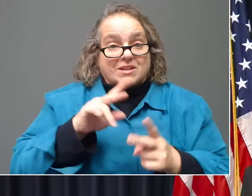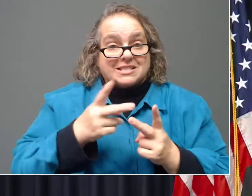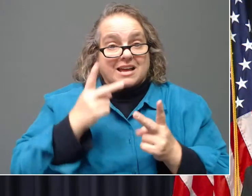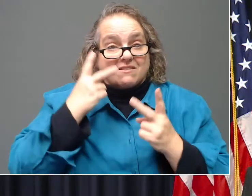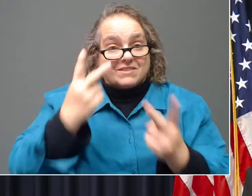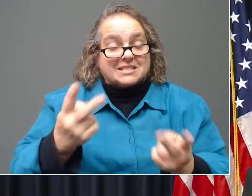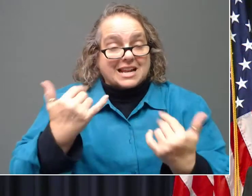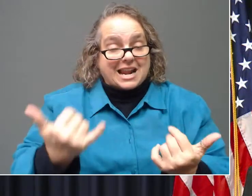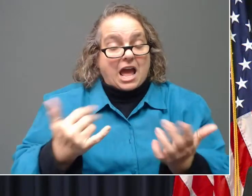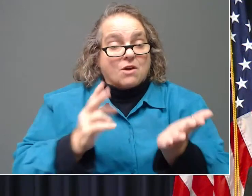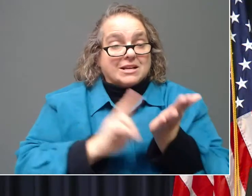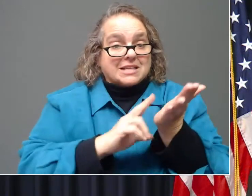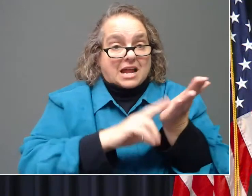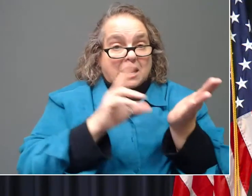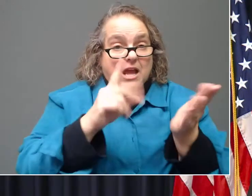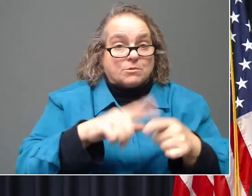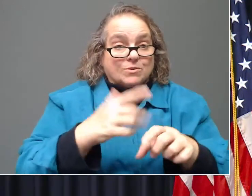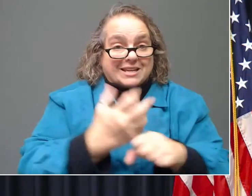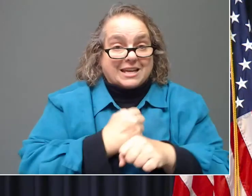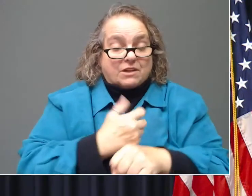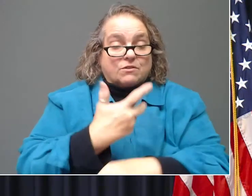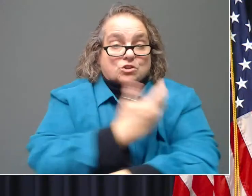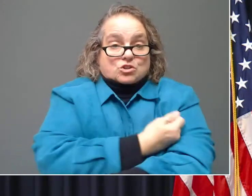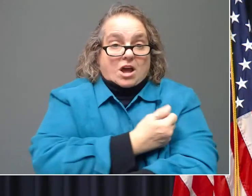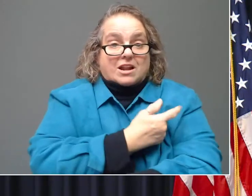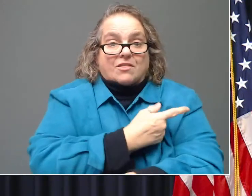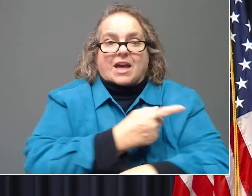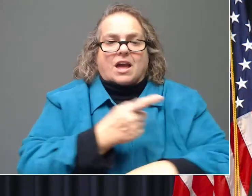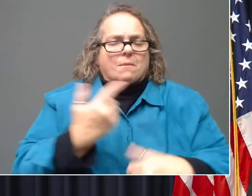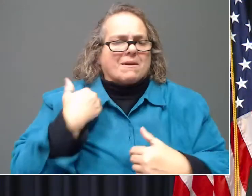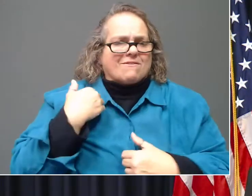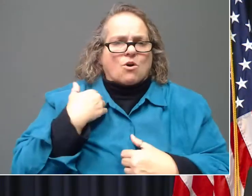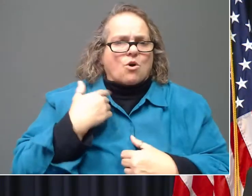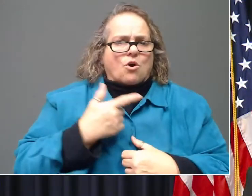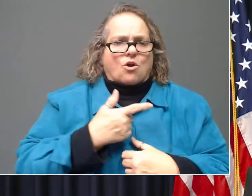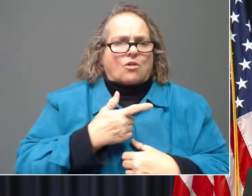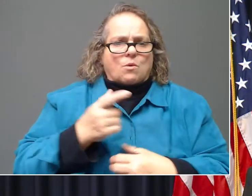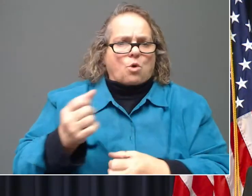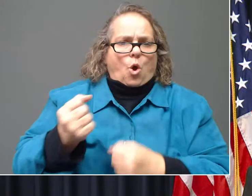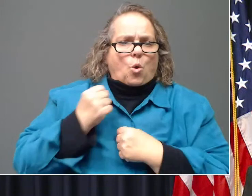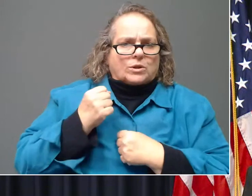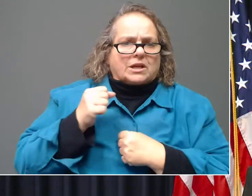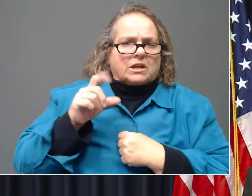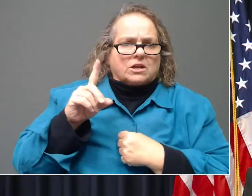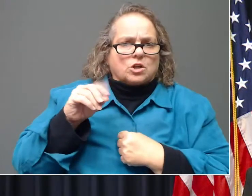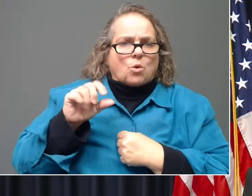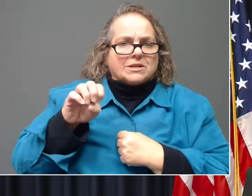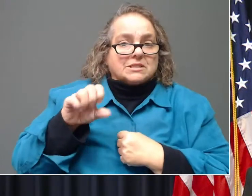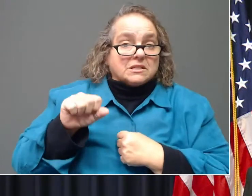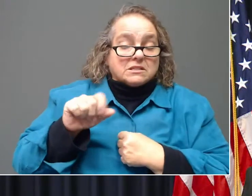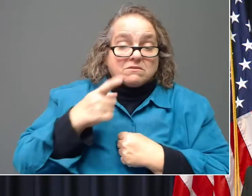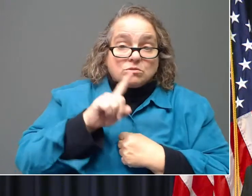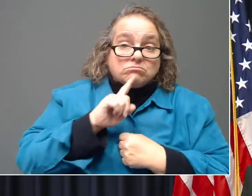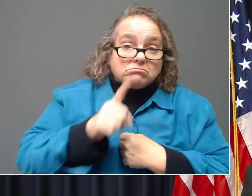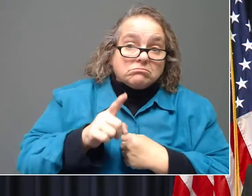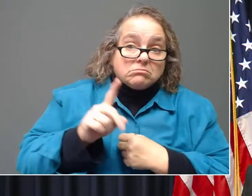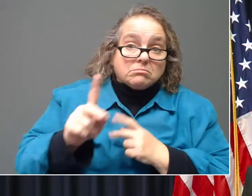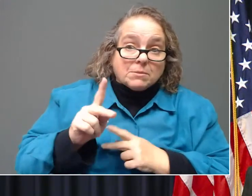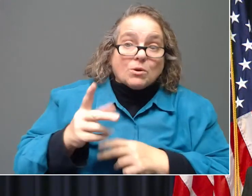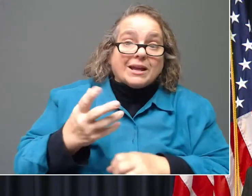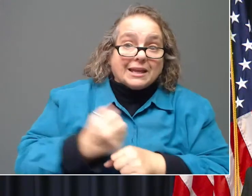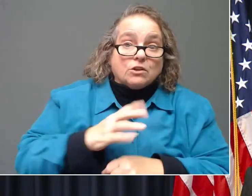to get the shots in the first, and they were holding back doses for if that happened. So it is good to